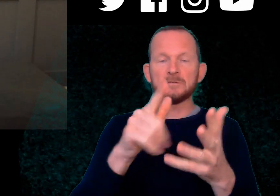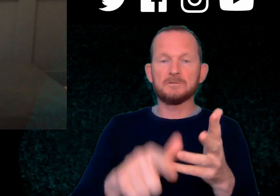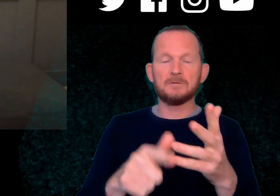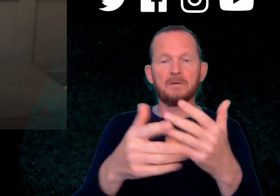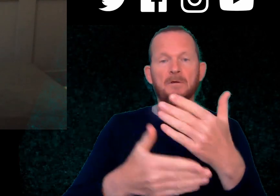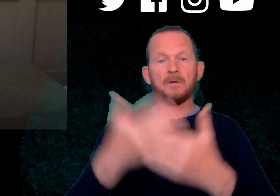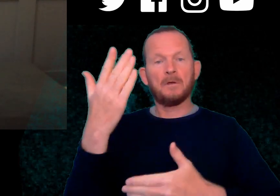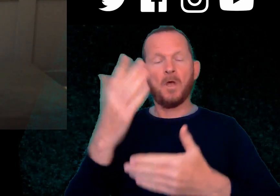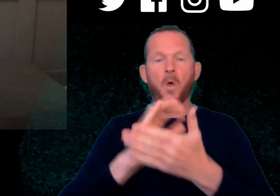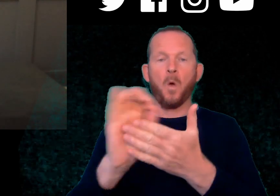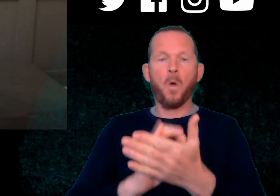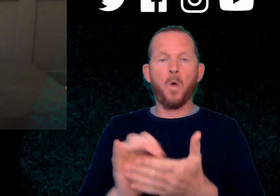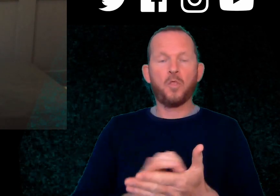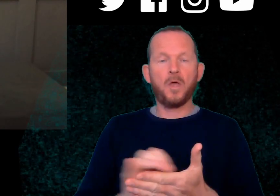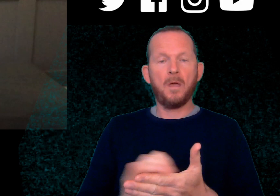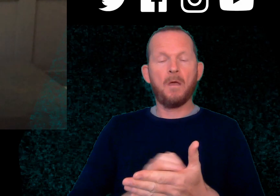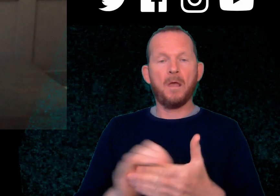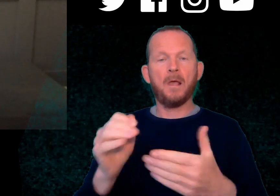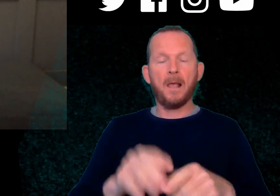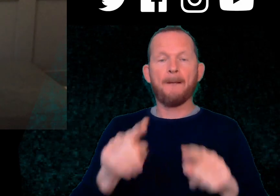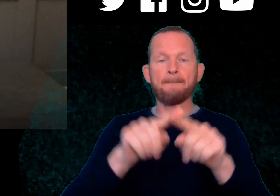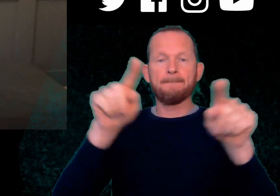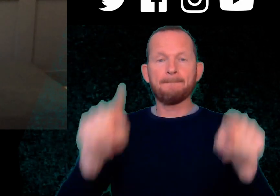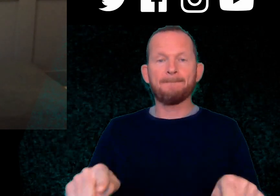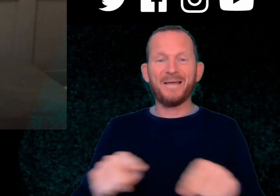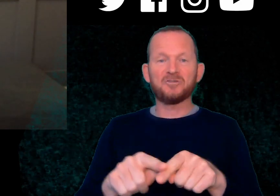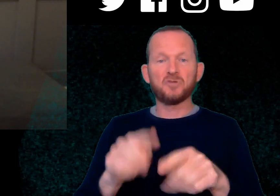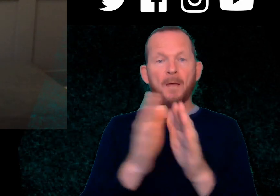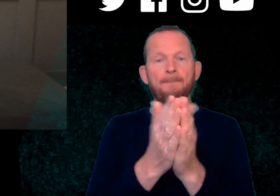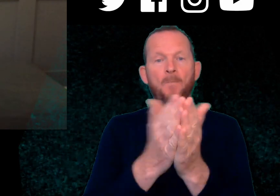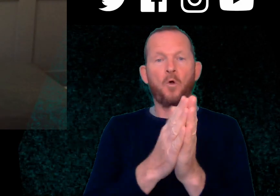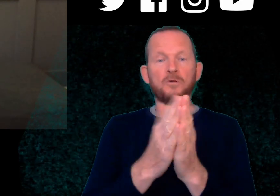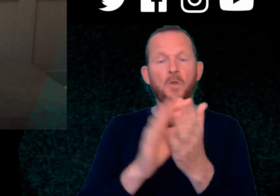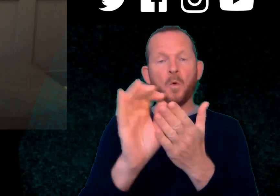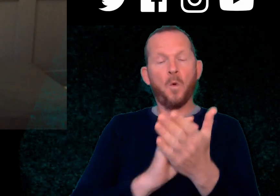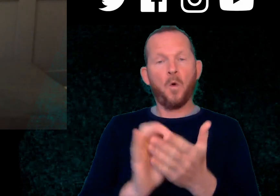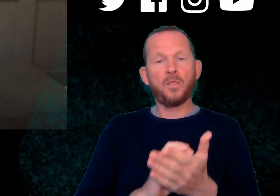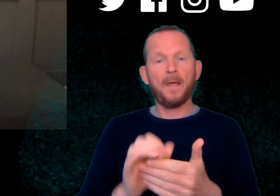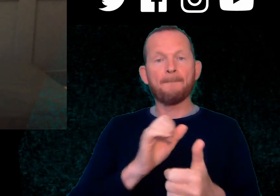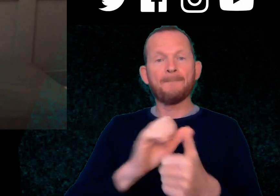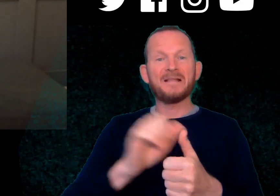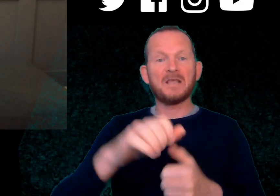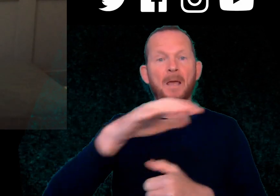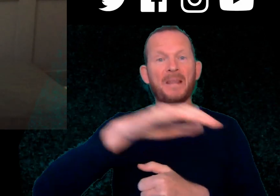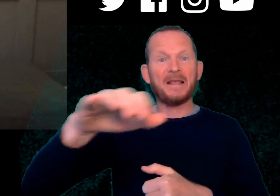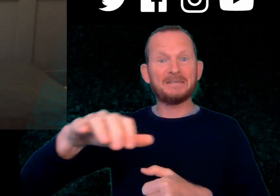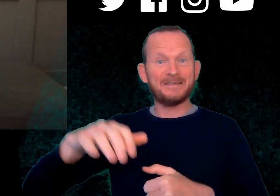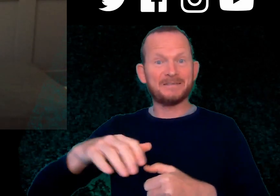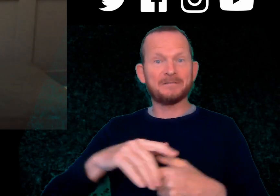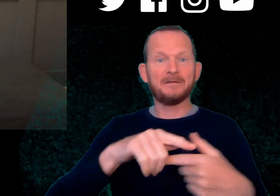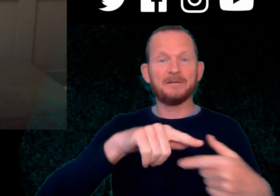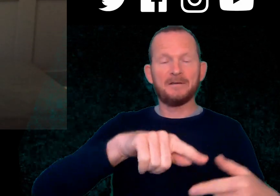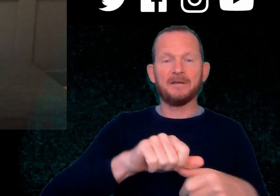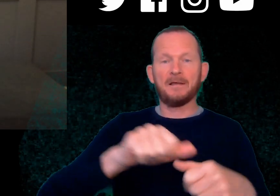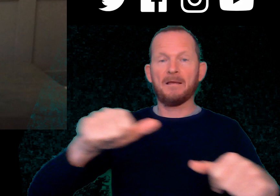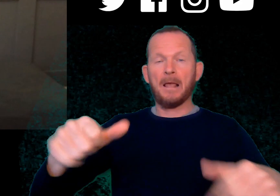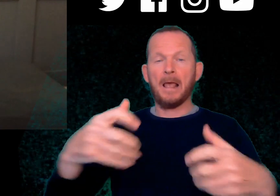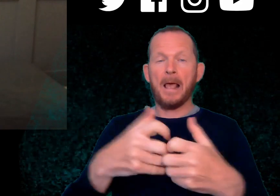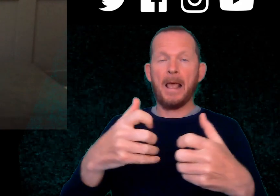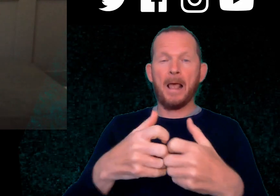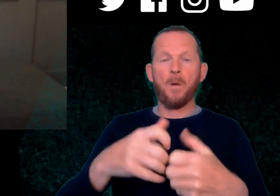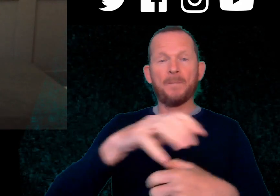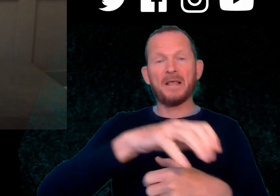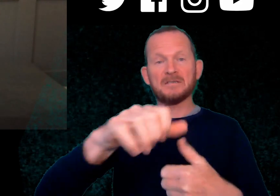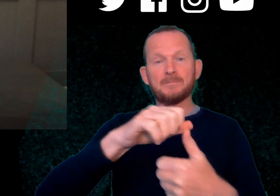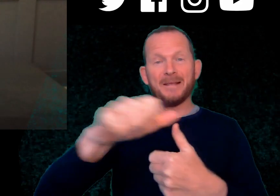author of upcoming series of children's picture books, Better Places, set for release later this year to help children think about how places can be